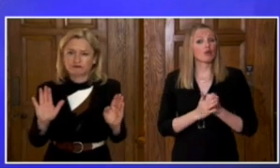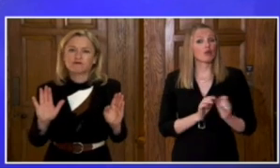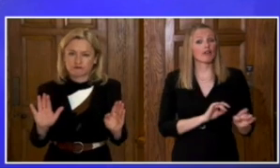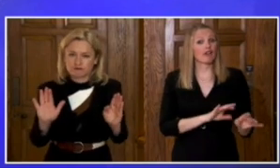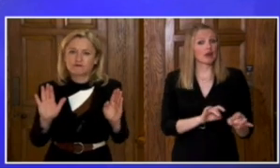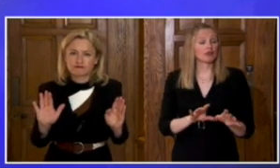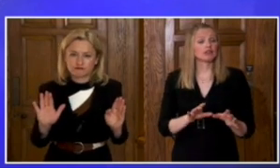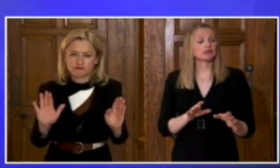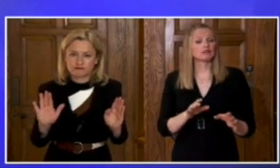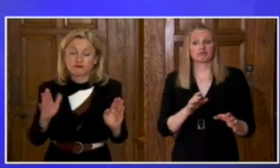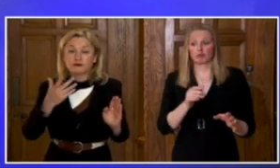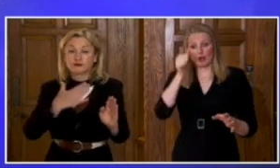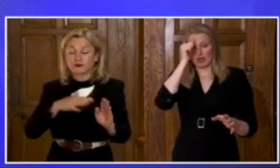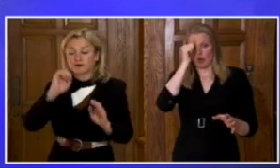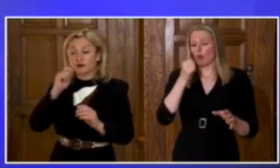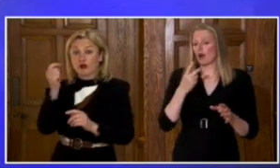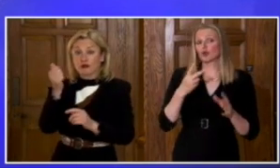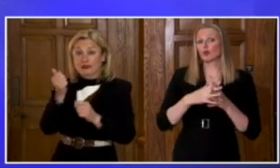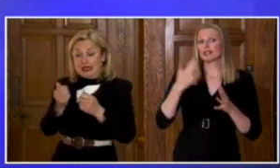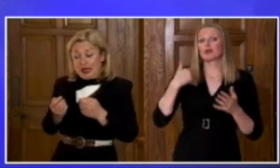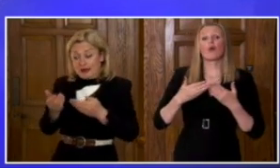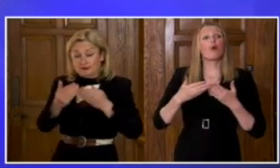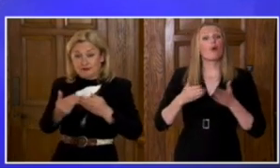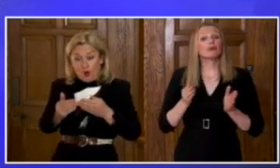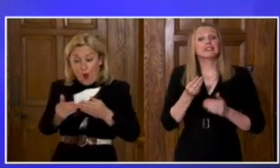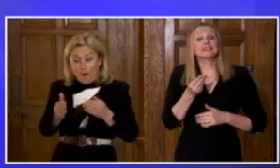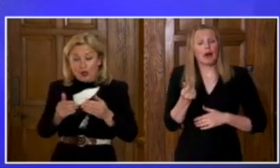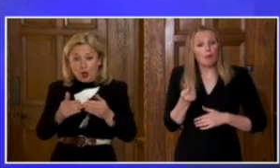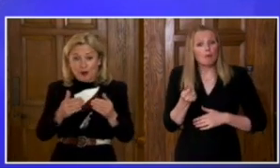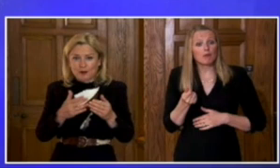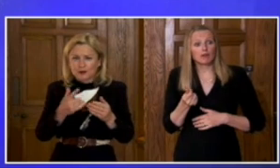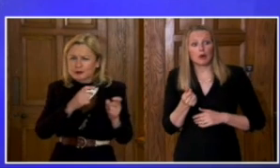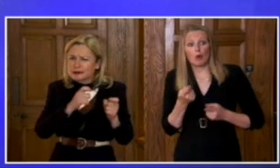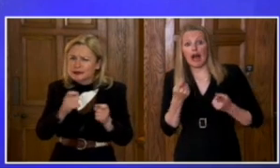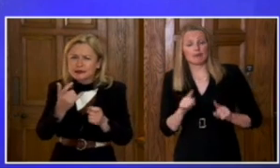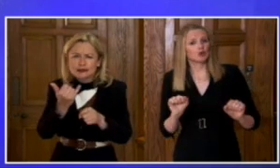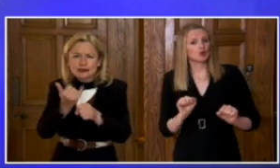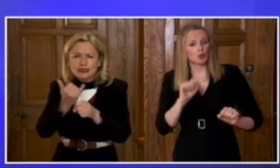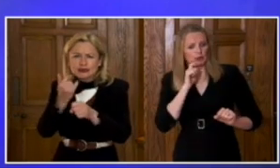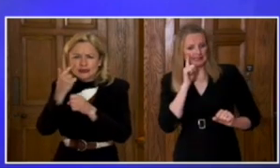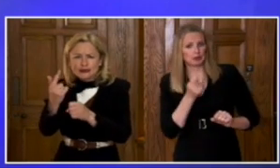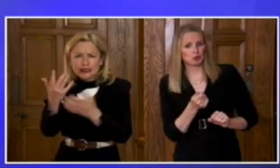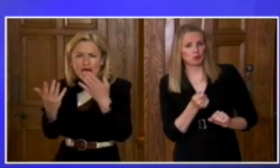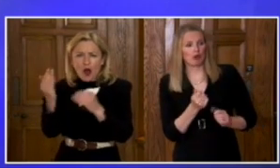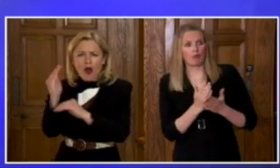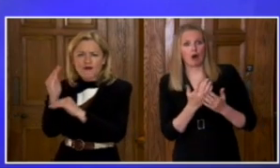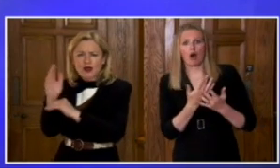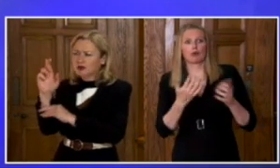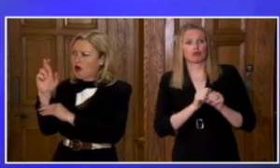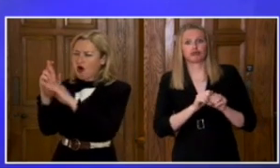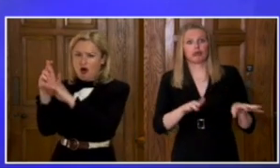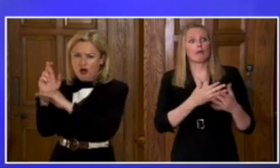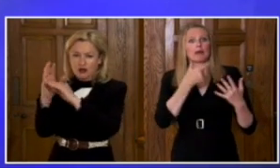the recently introduced regulations. So all of the measures I'm talking about, I'm outlining, will be introduced from the week beginning